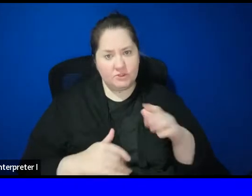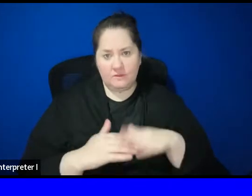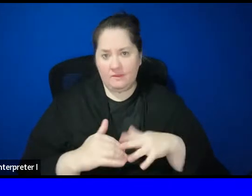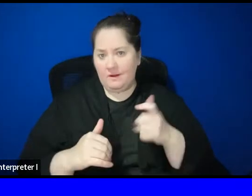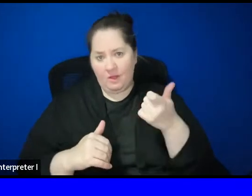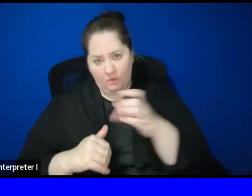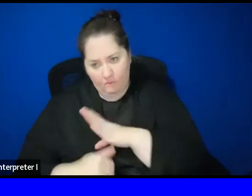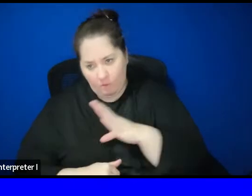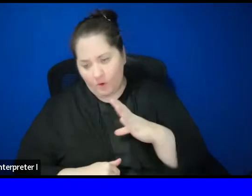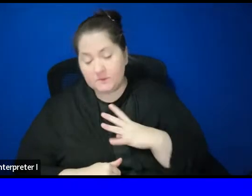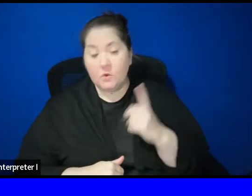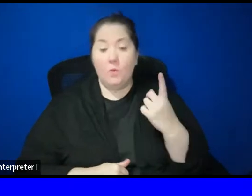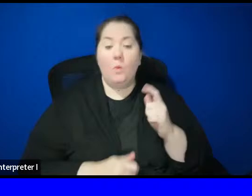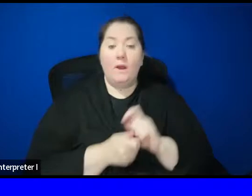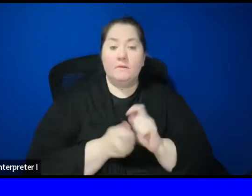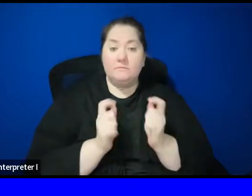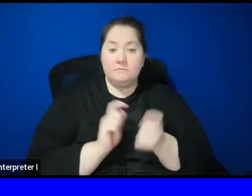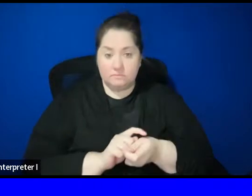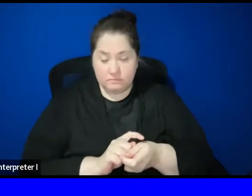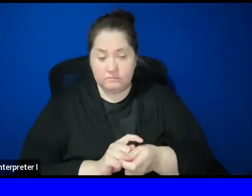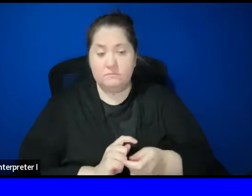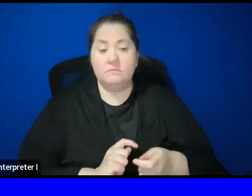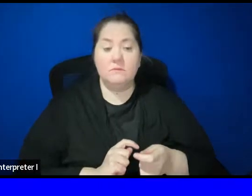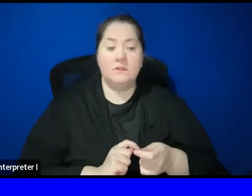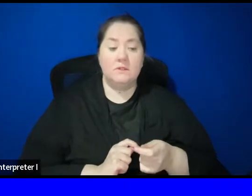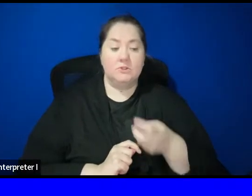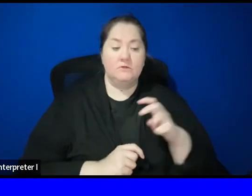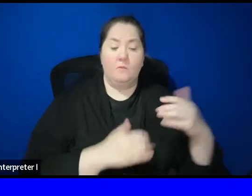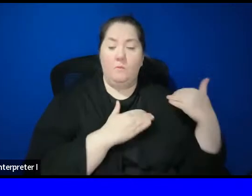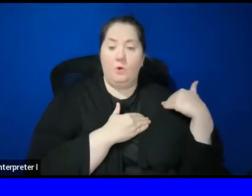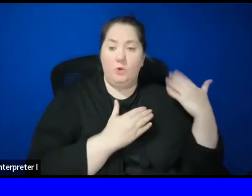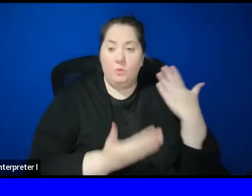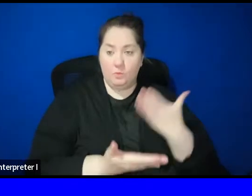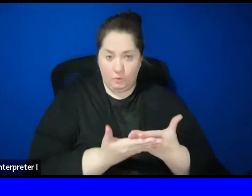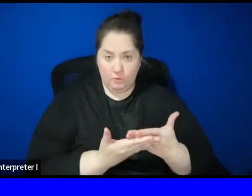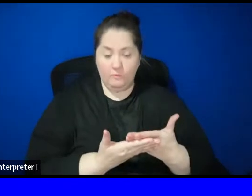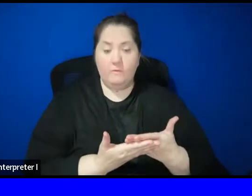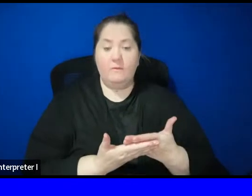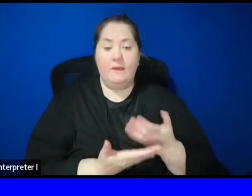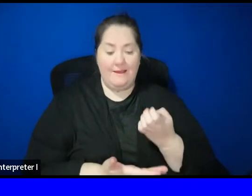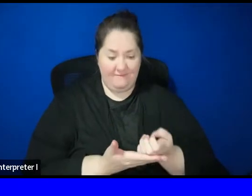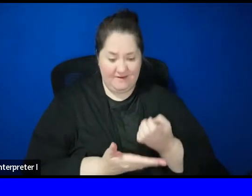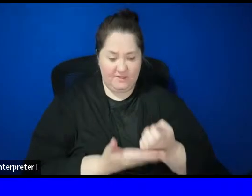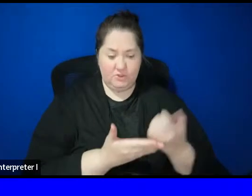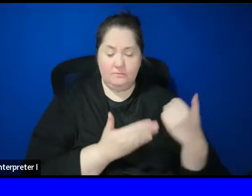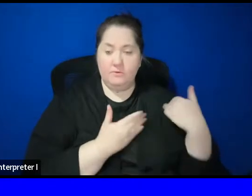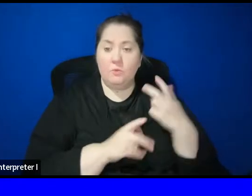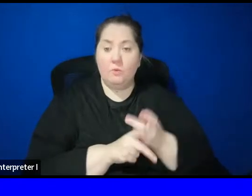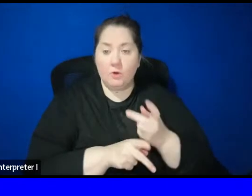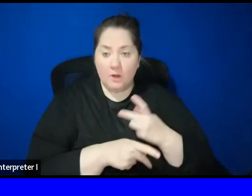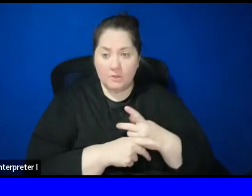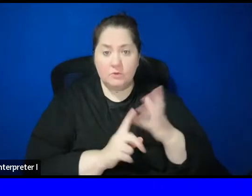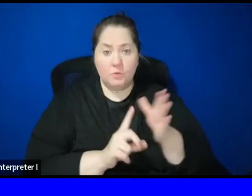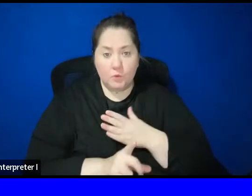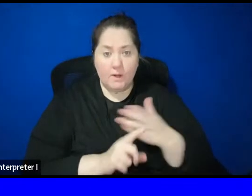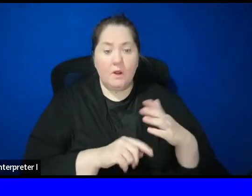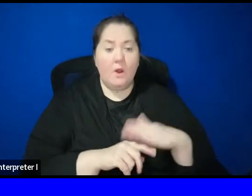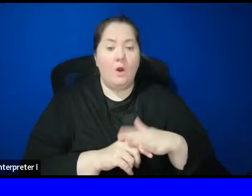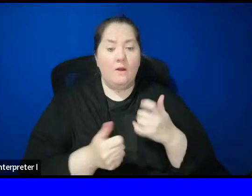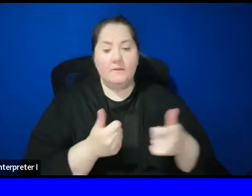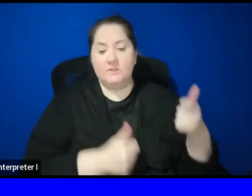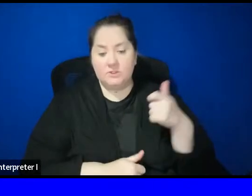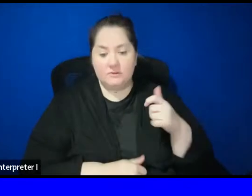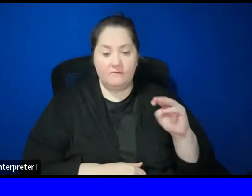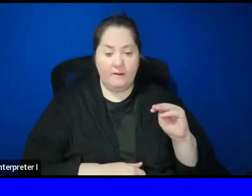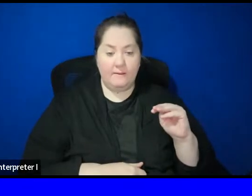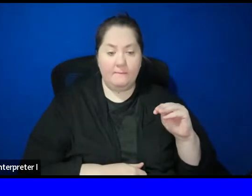substantive change to the bill as introduced. It shifts the burden of proof, placing the evidentiary burdens of production and persuasion on the chief of MPD